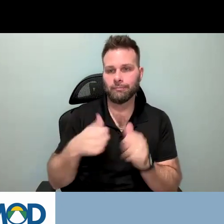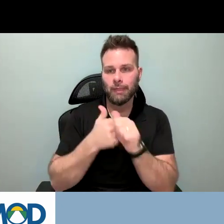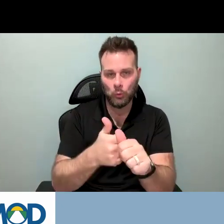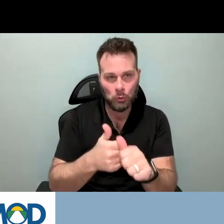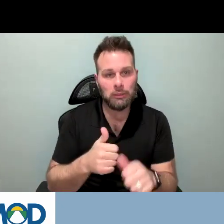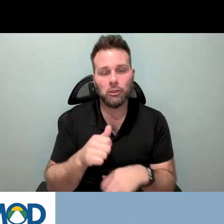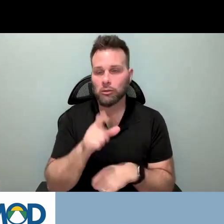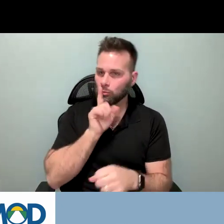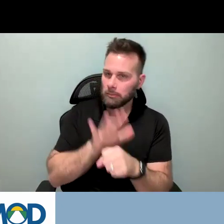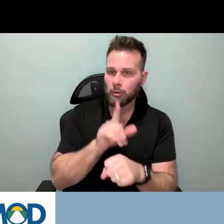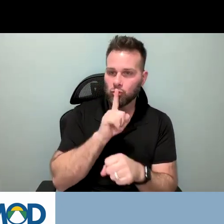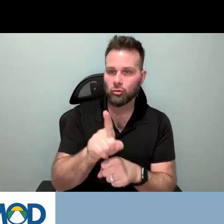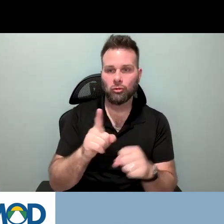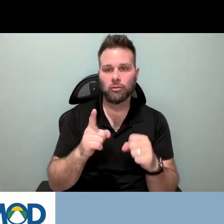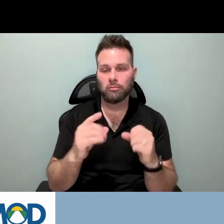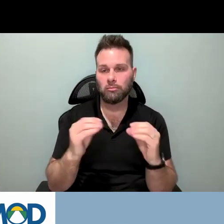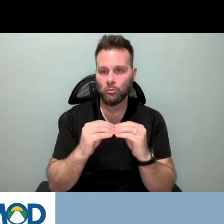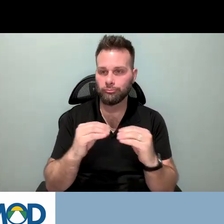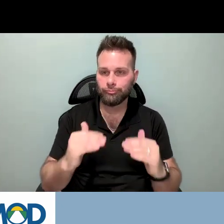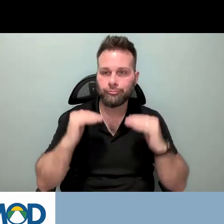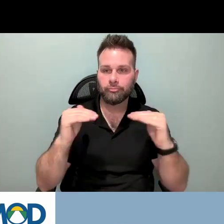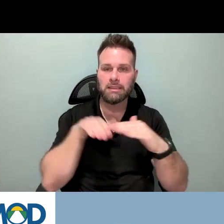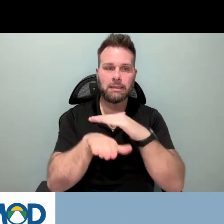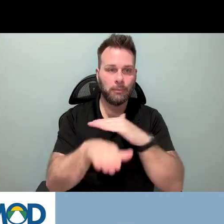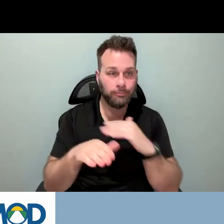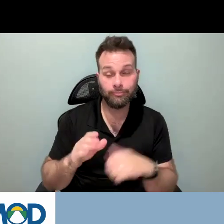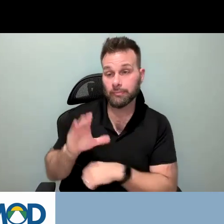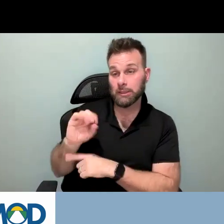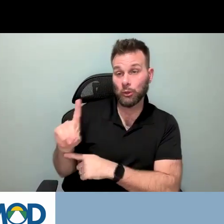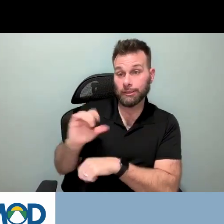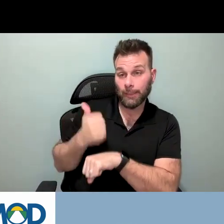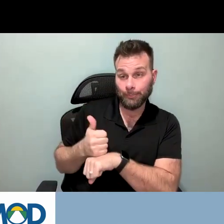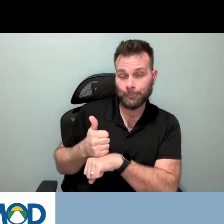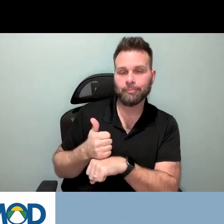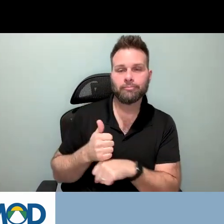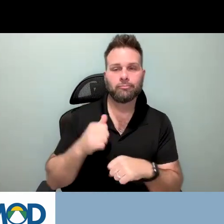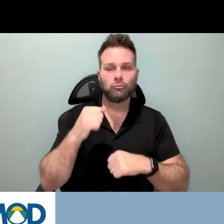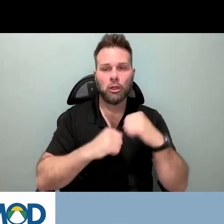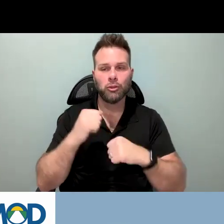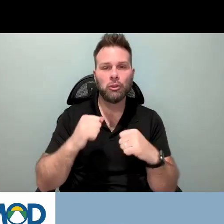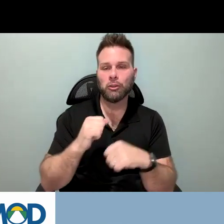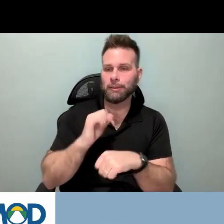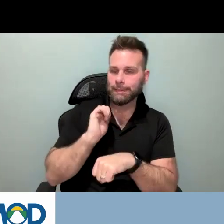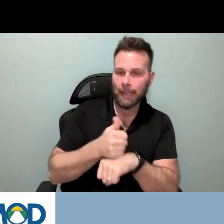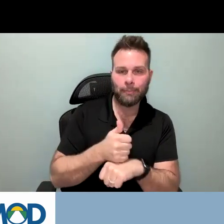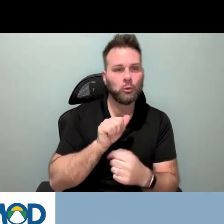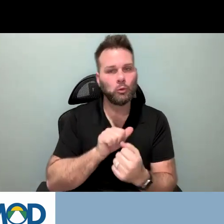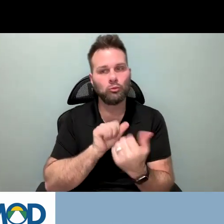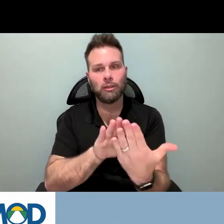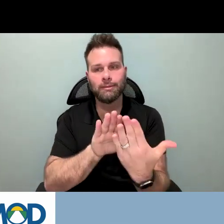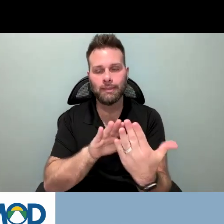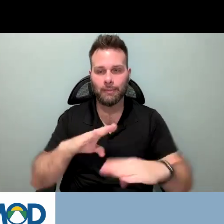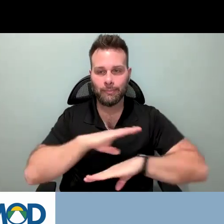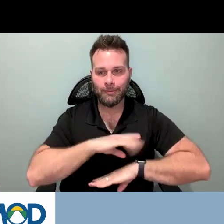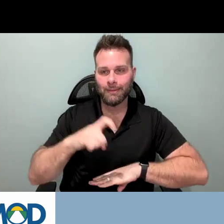making accessibility a priority. Establishing a COD is about creating a structure that will address the needs of people with disabilities effectively. And